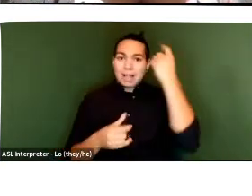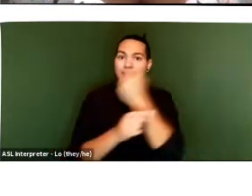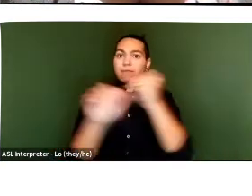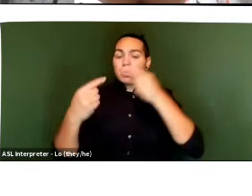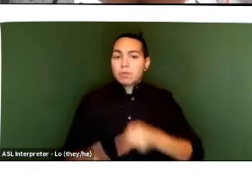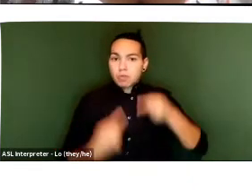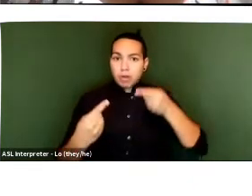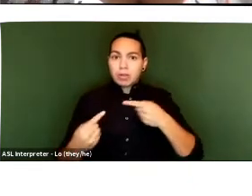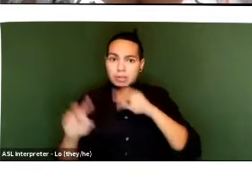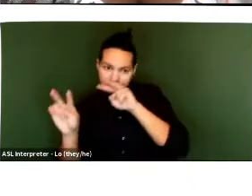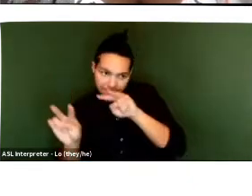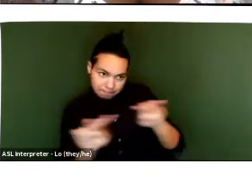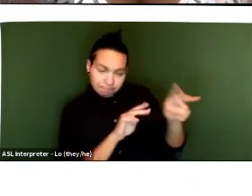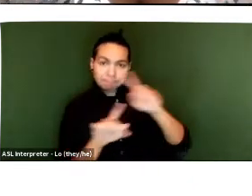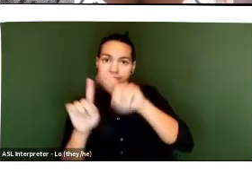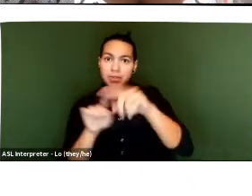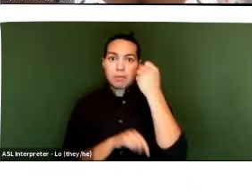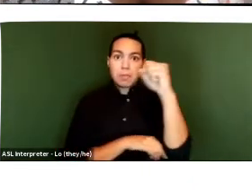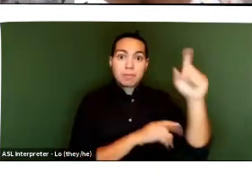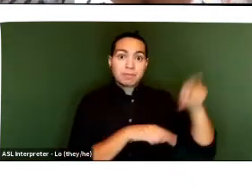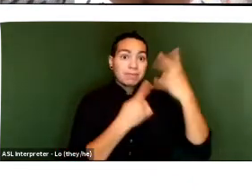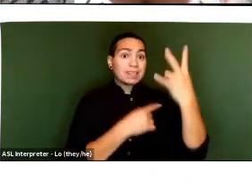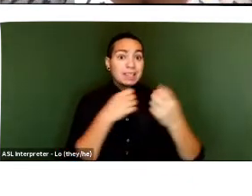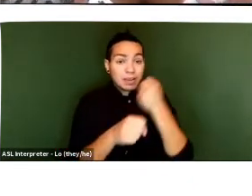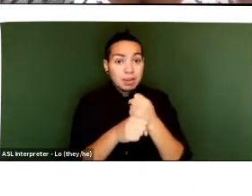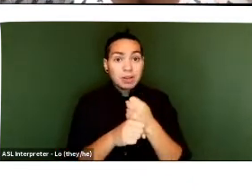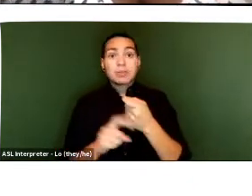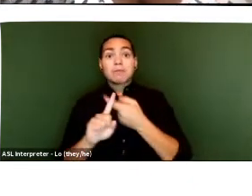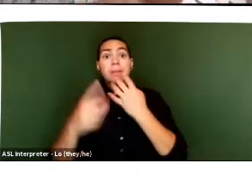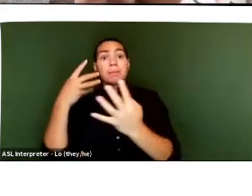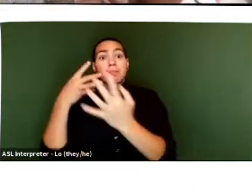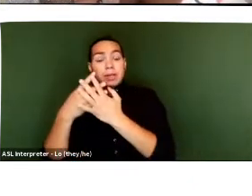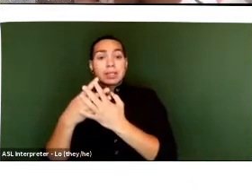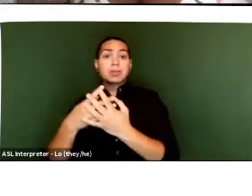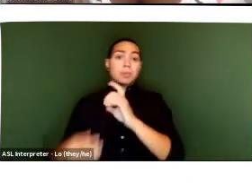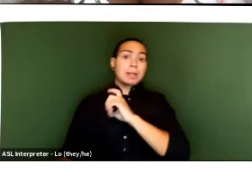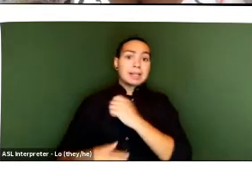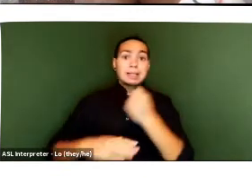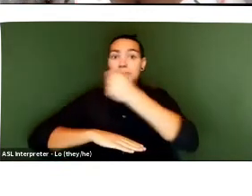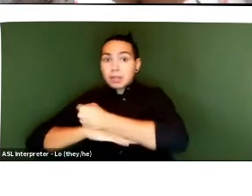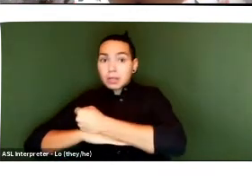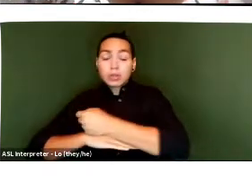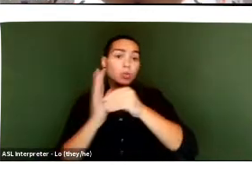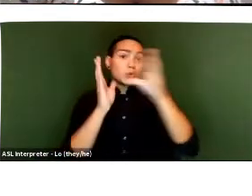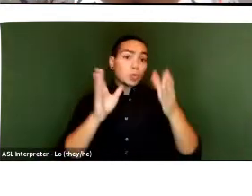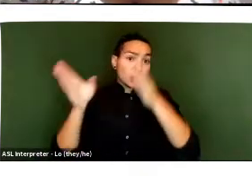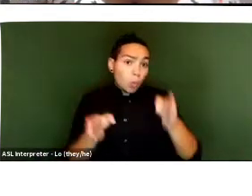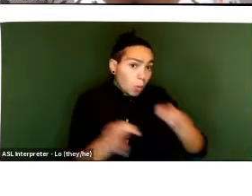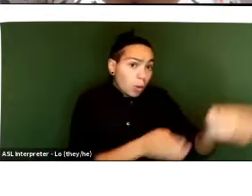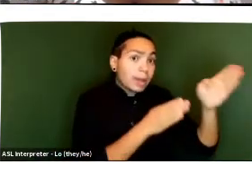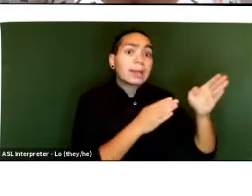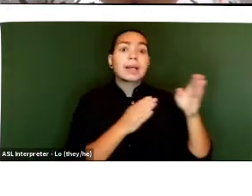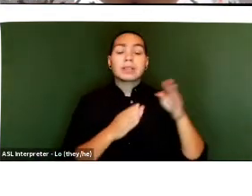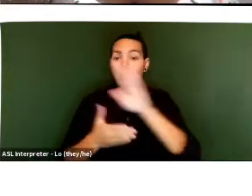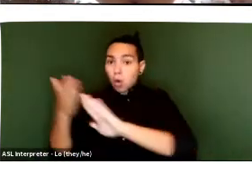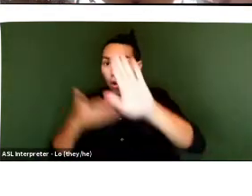past 7 years, from prison and police abolitionist student organizing in college to Black queer feminist